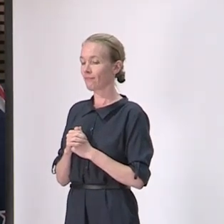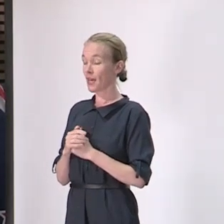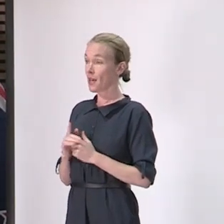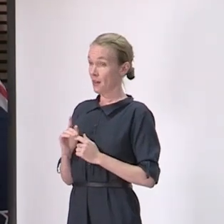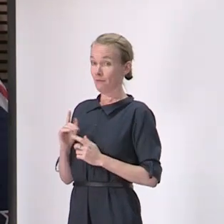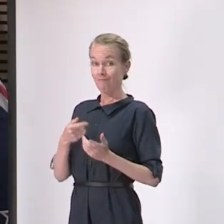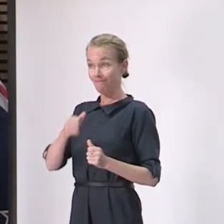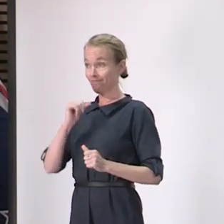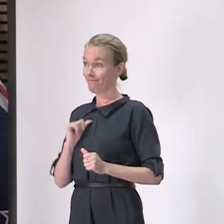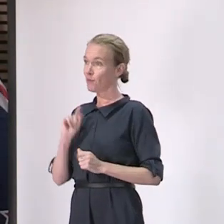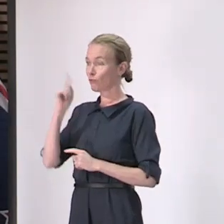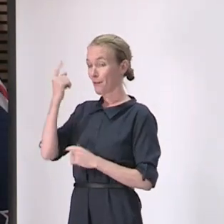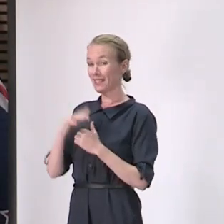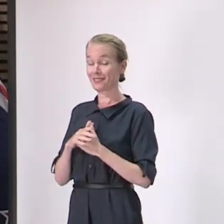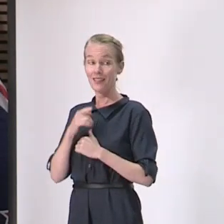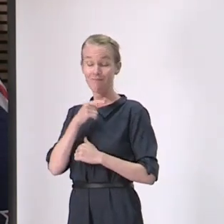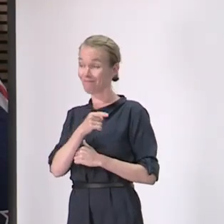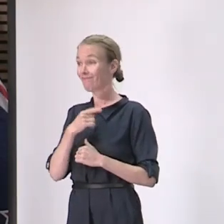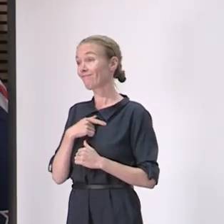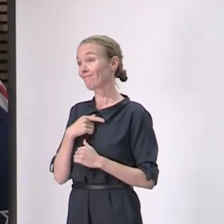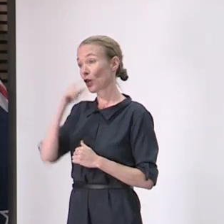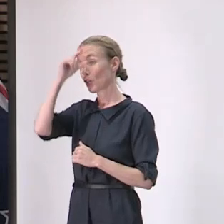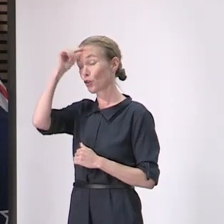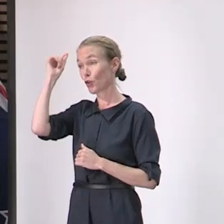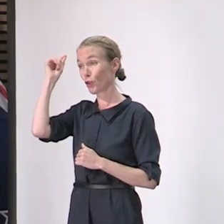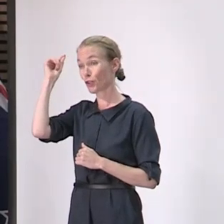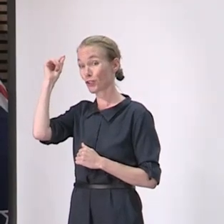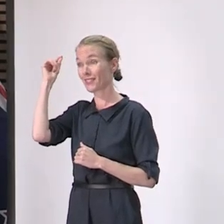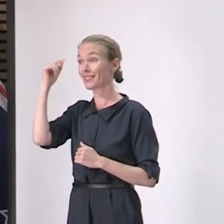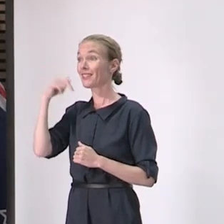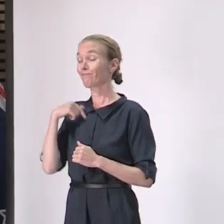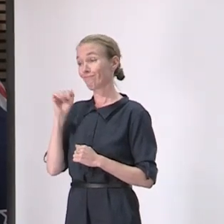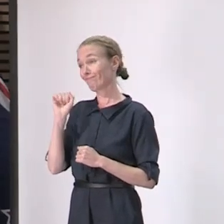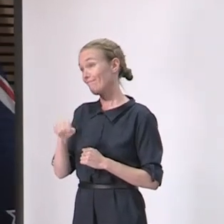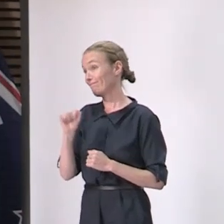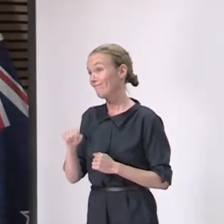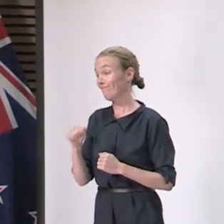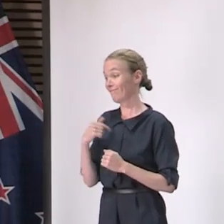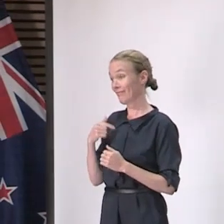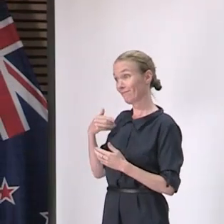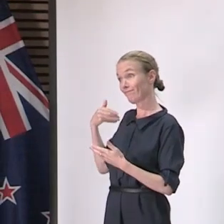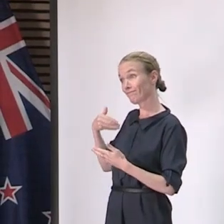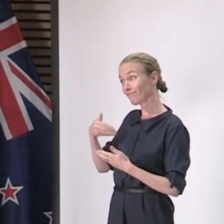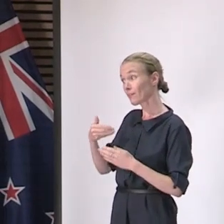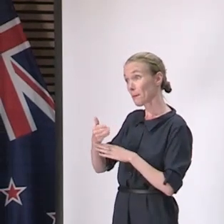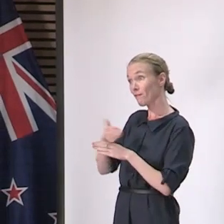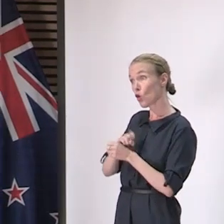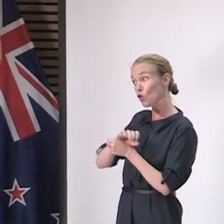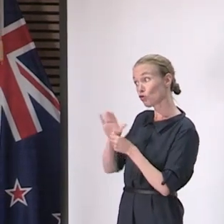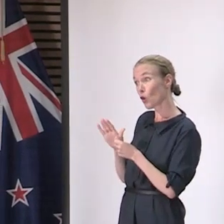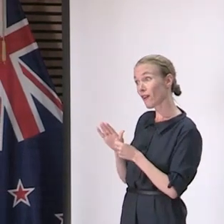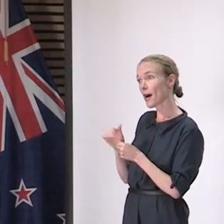before COVID-19, I received quite a few letters where people who have been through our public health system really want